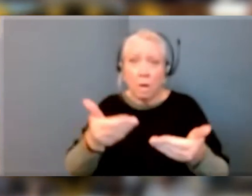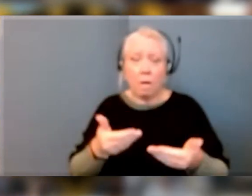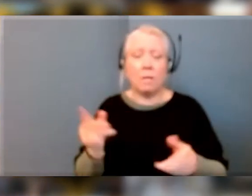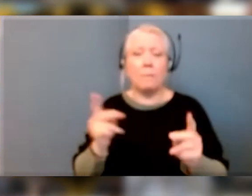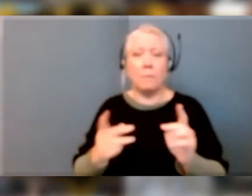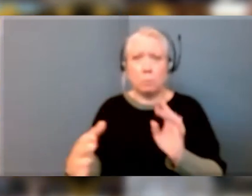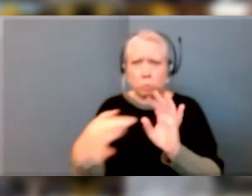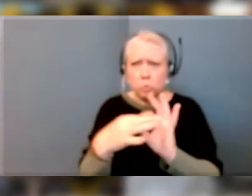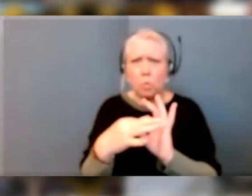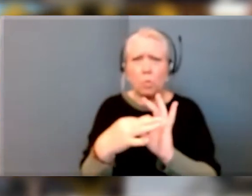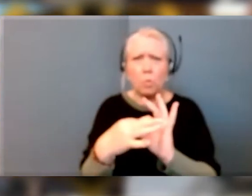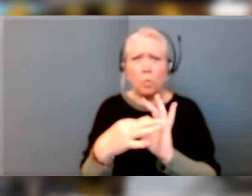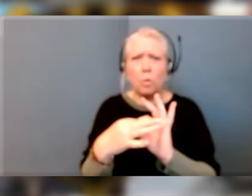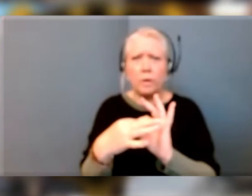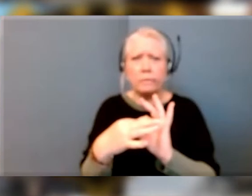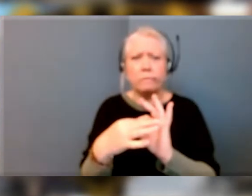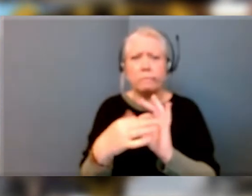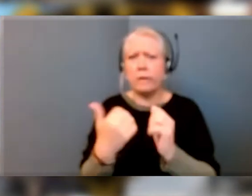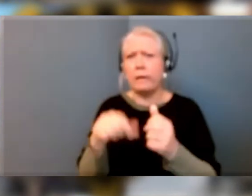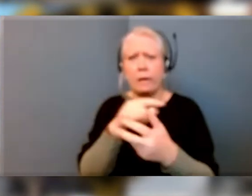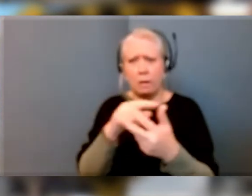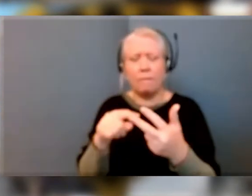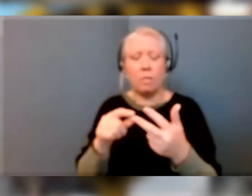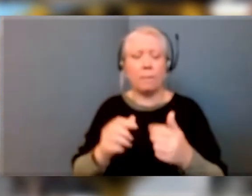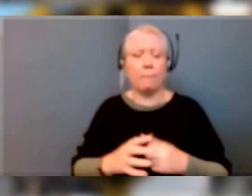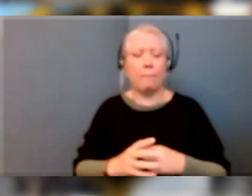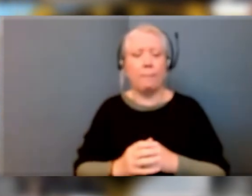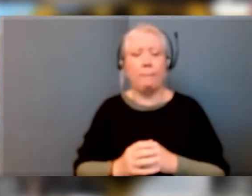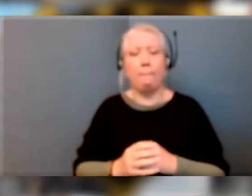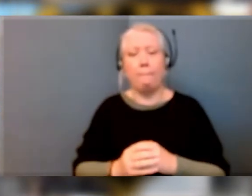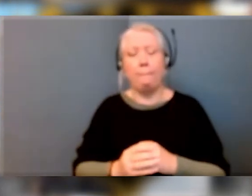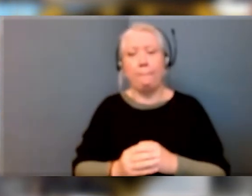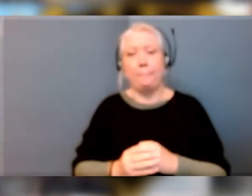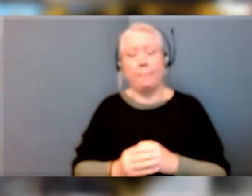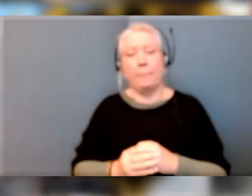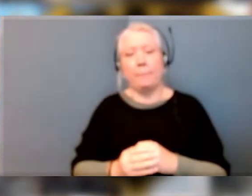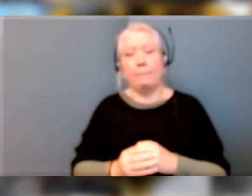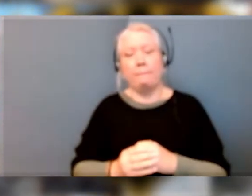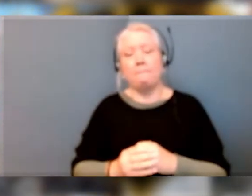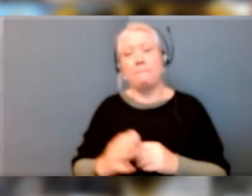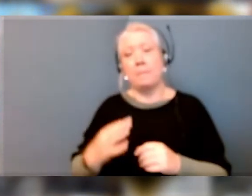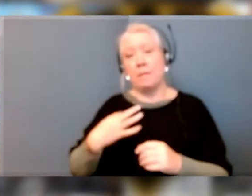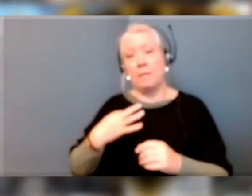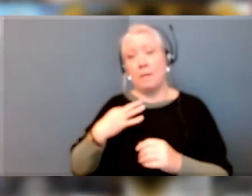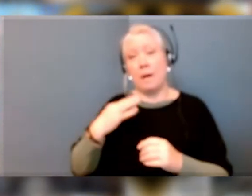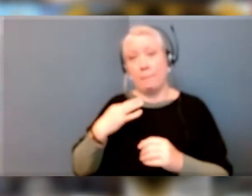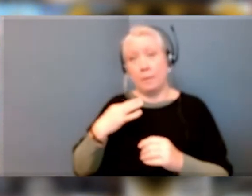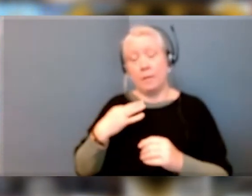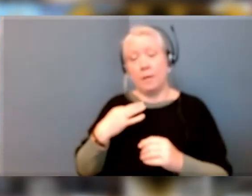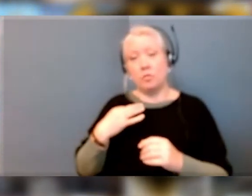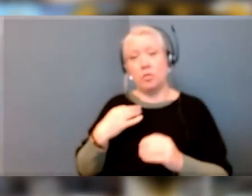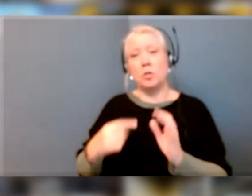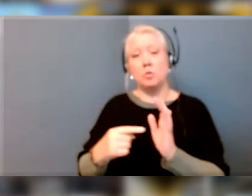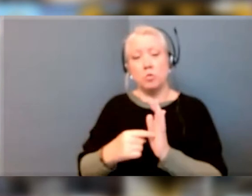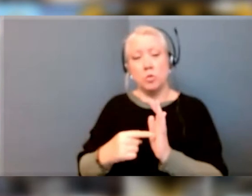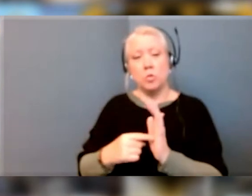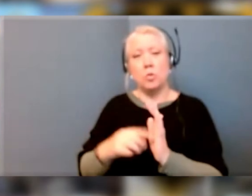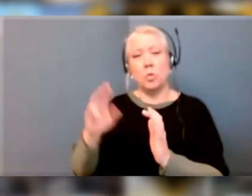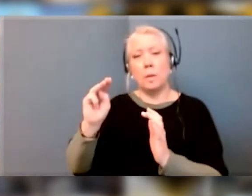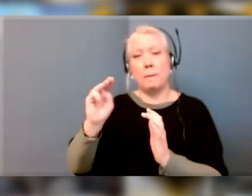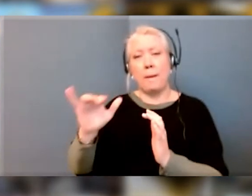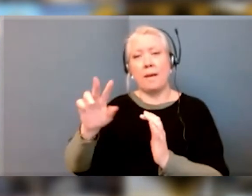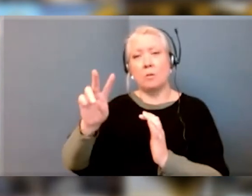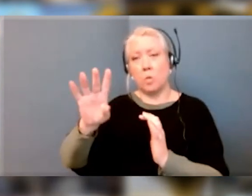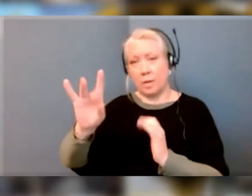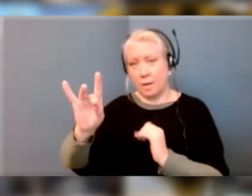any of those Q&A sessions. So as was mentioned, the application itself is due on May 28th. And